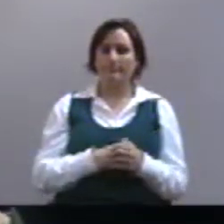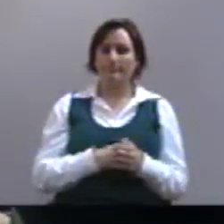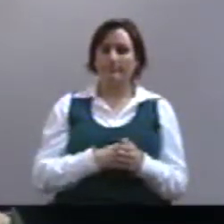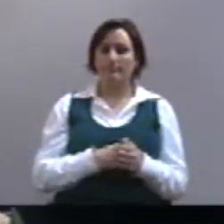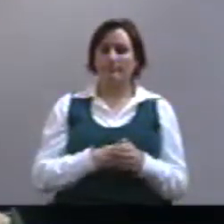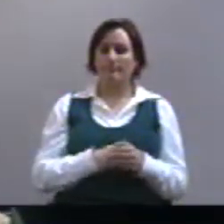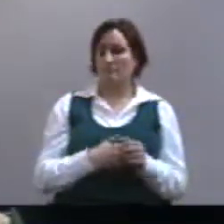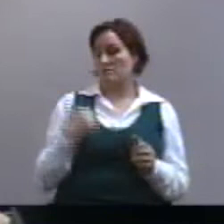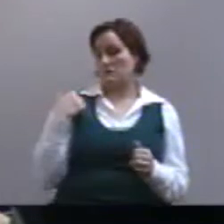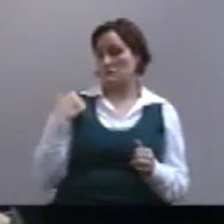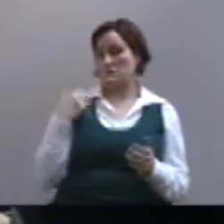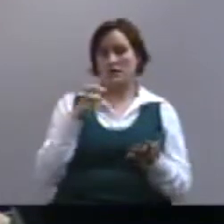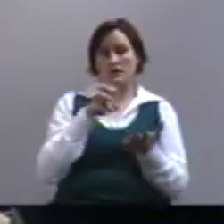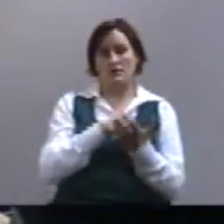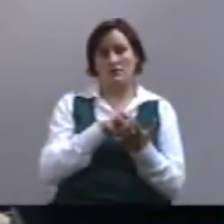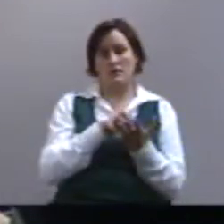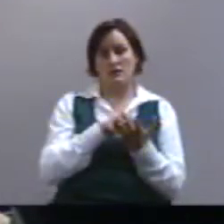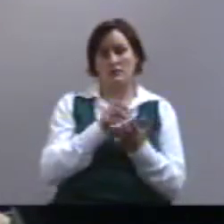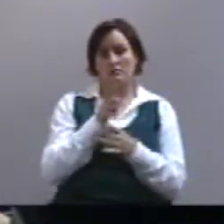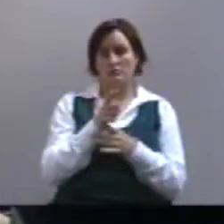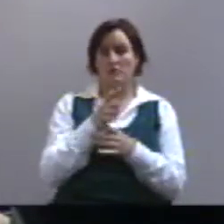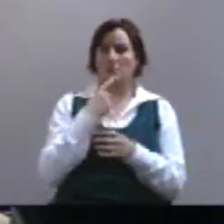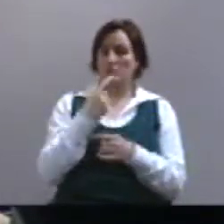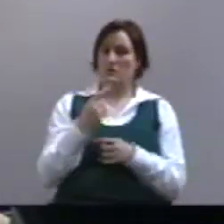recent media report of police murders in the